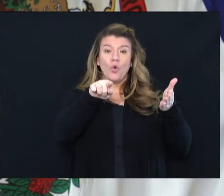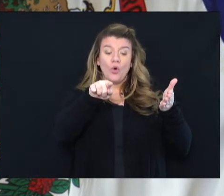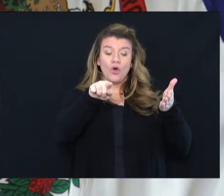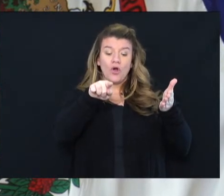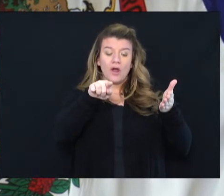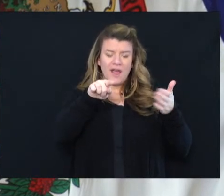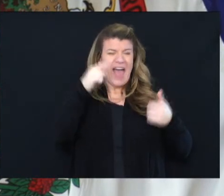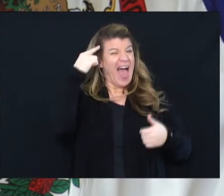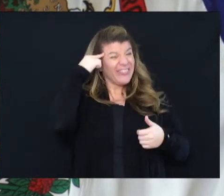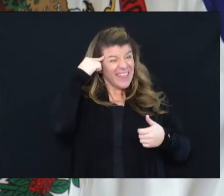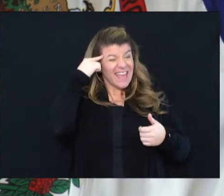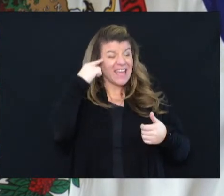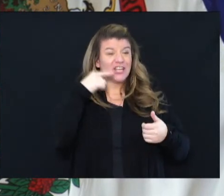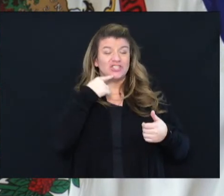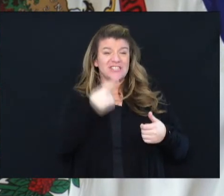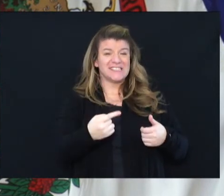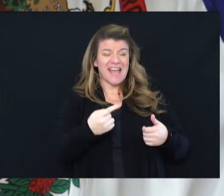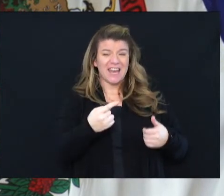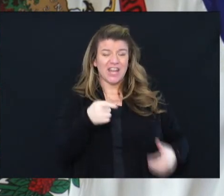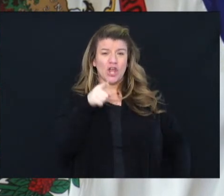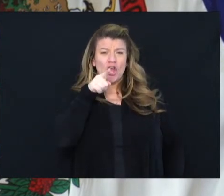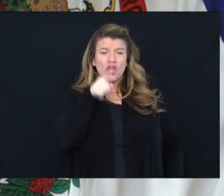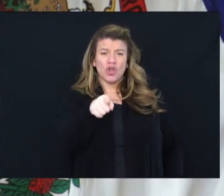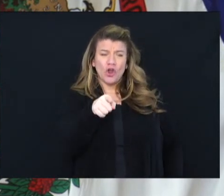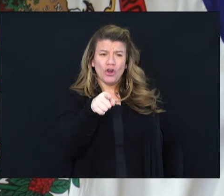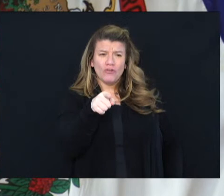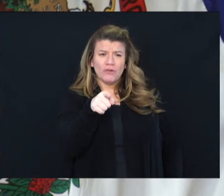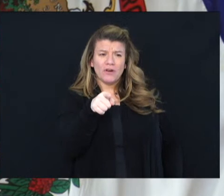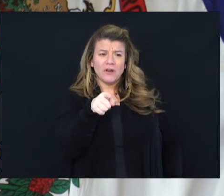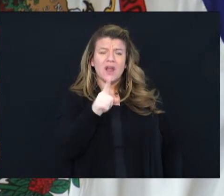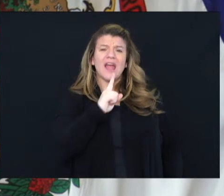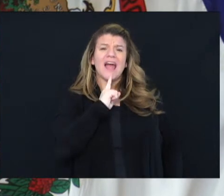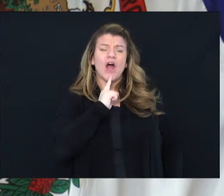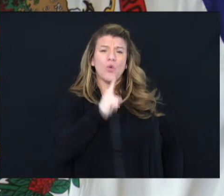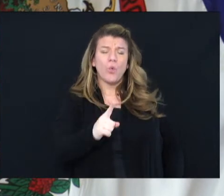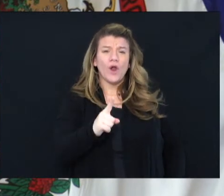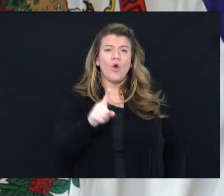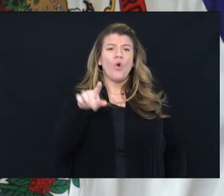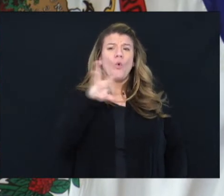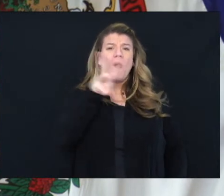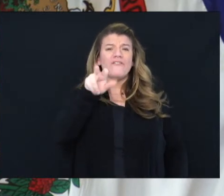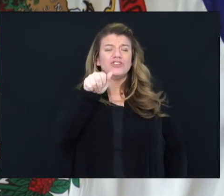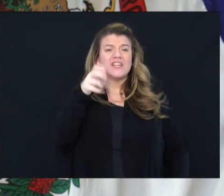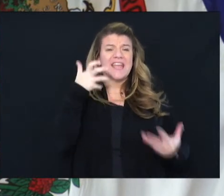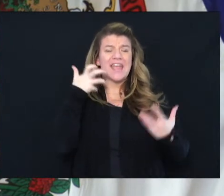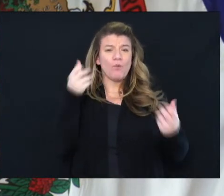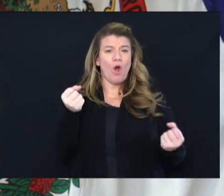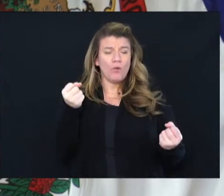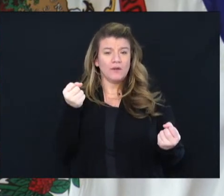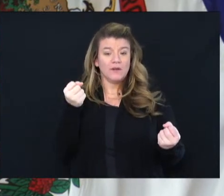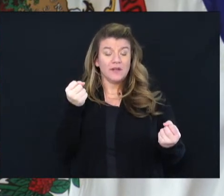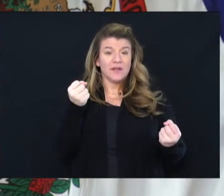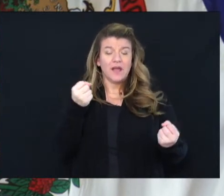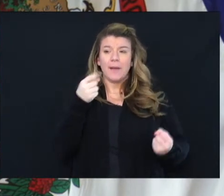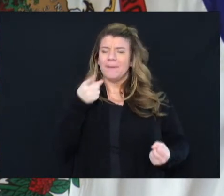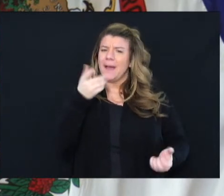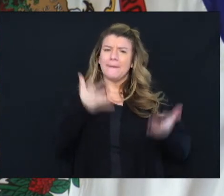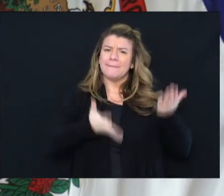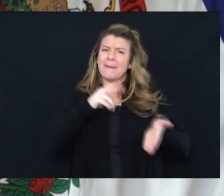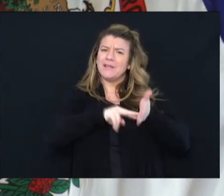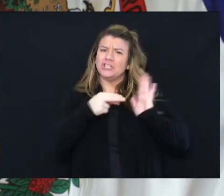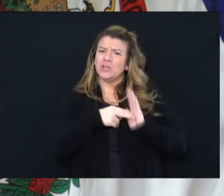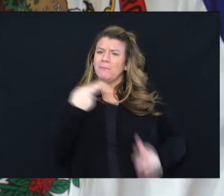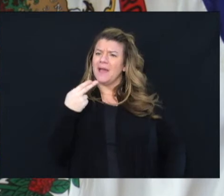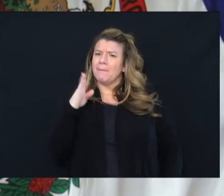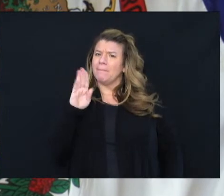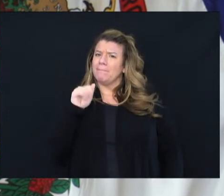I think she said, you're a real West Virginia hero, but she may have meant Baby Dog's